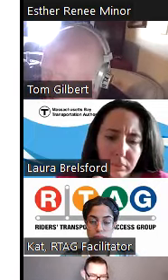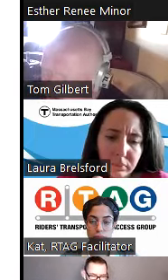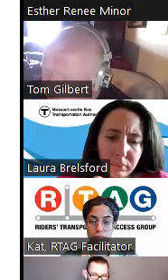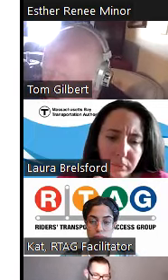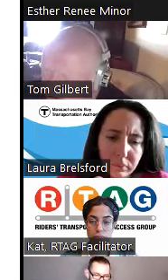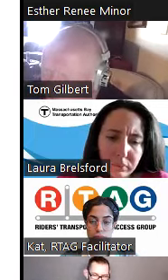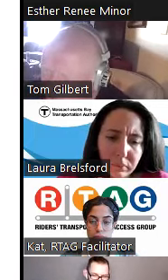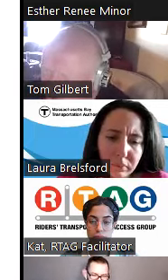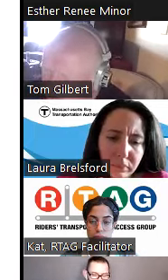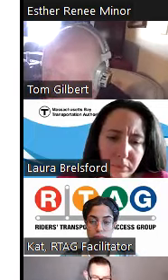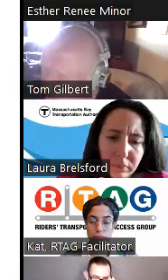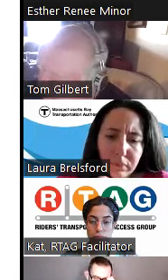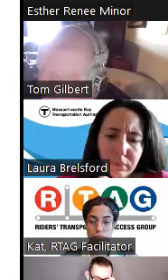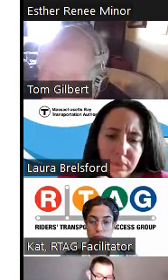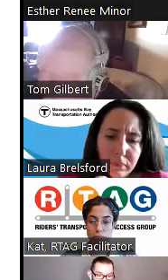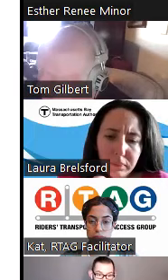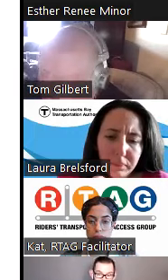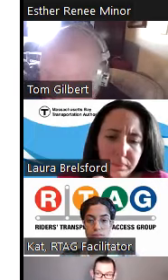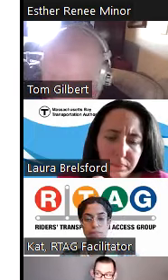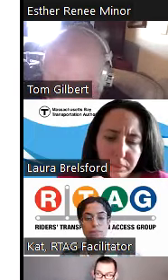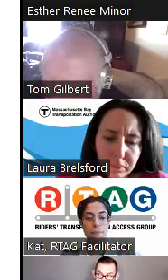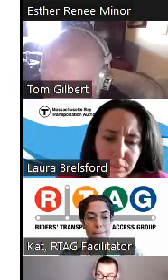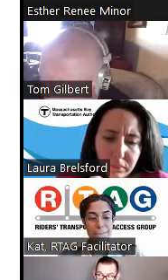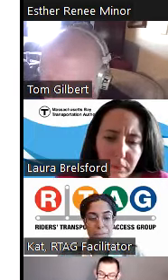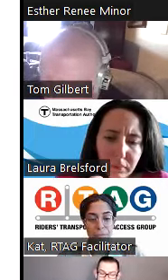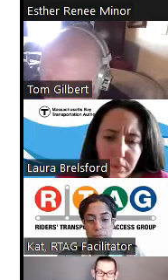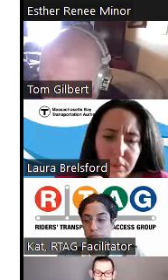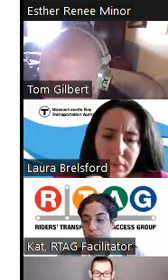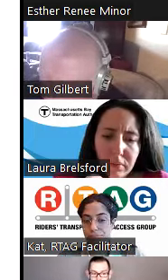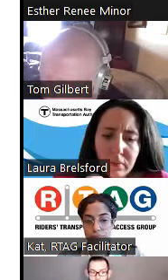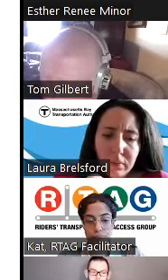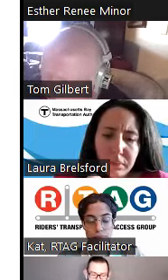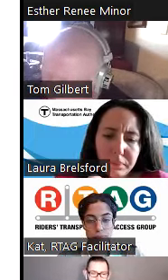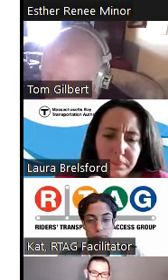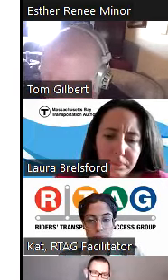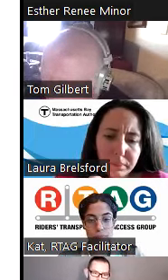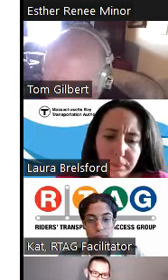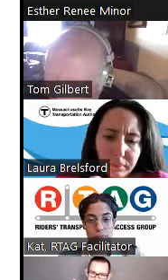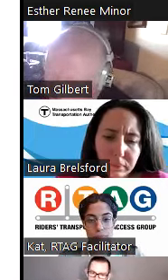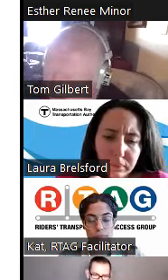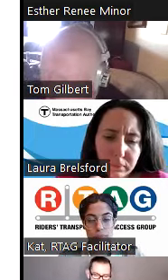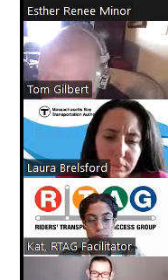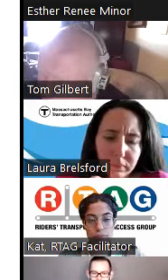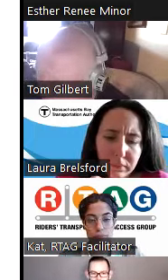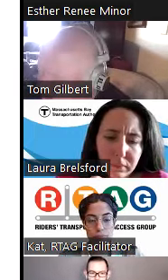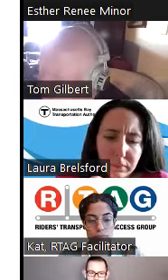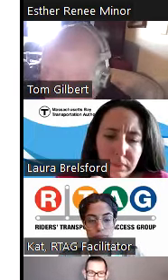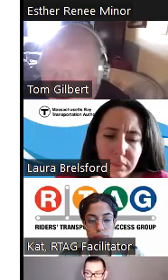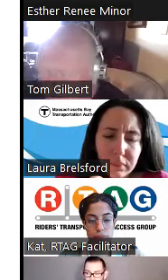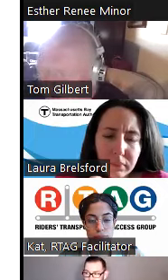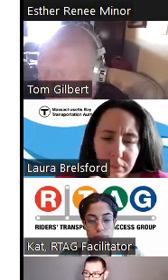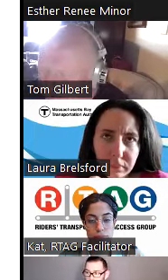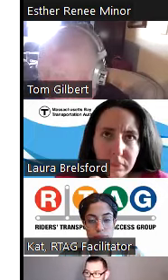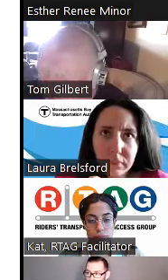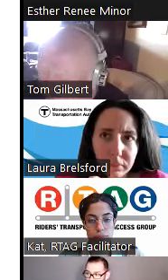approaching and arrival announcements instead, to say that it's actually coming and to be aware of it, and when it's actually arriving into the station. So by the